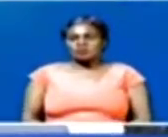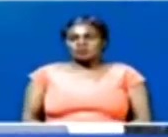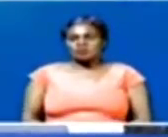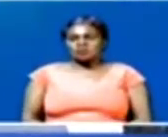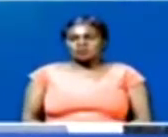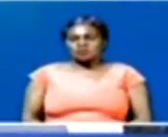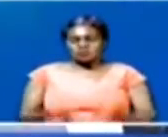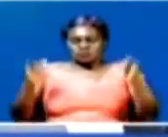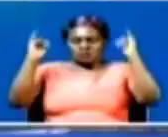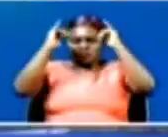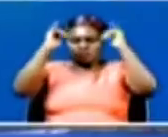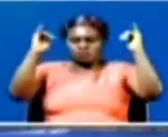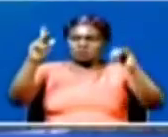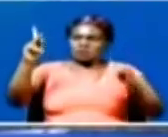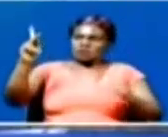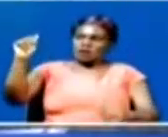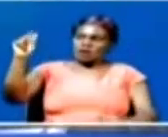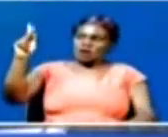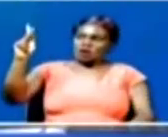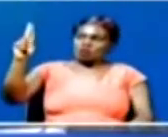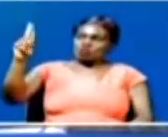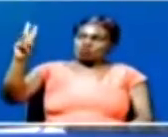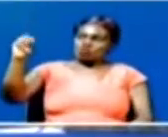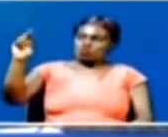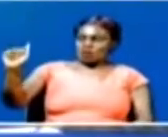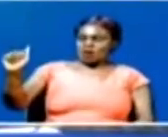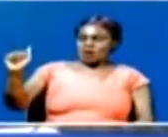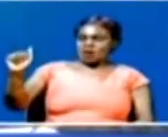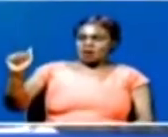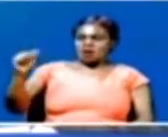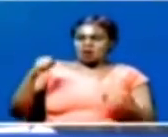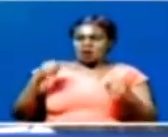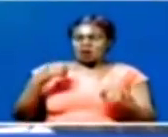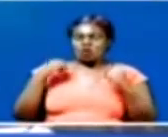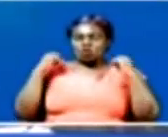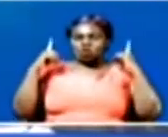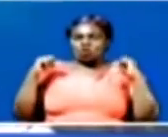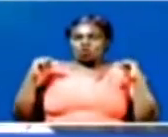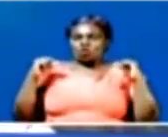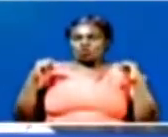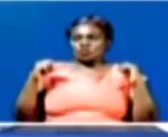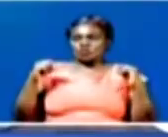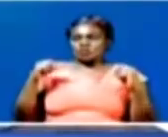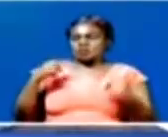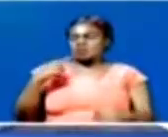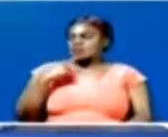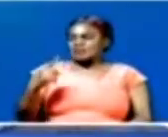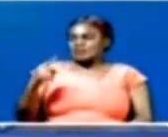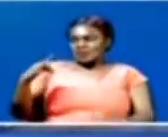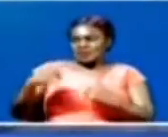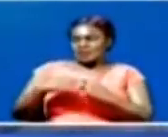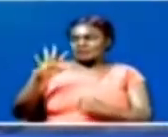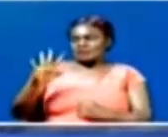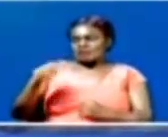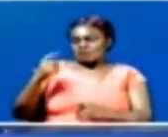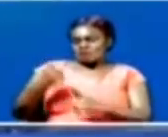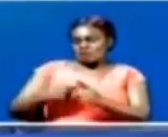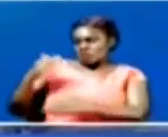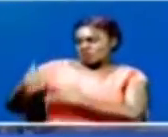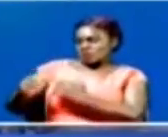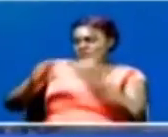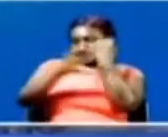The Kakuma refugee camp in northern Kenya is home to 185,000 refugees from neighboring